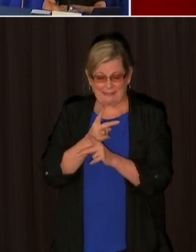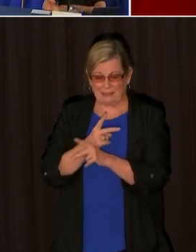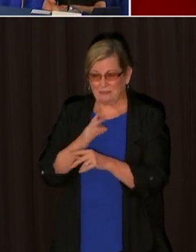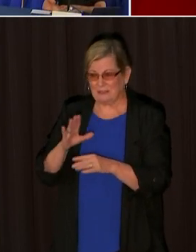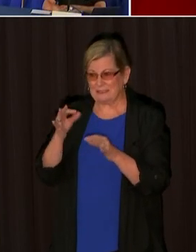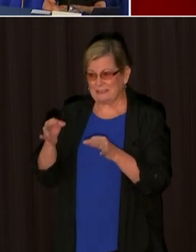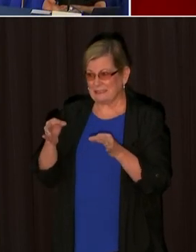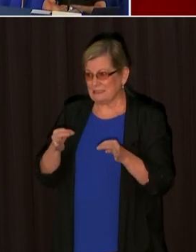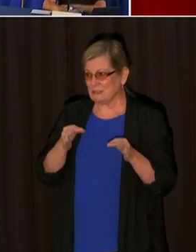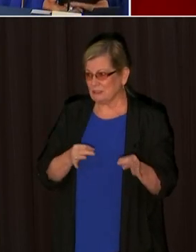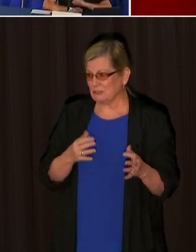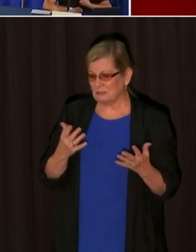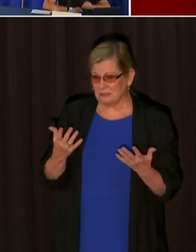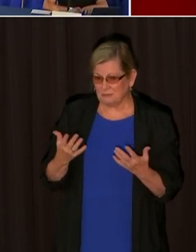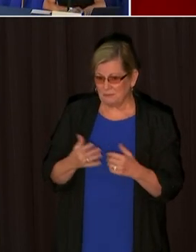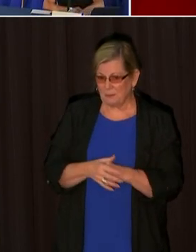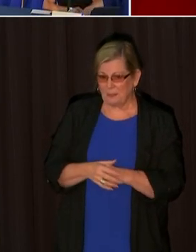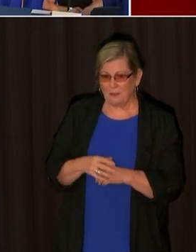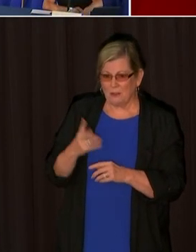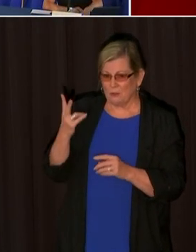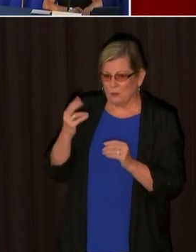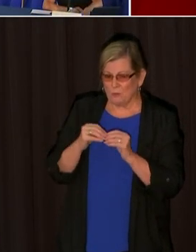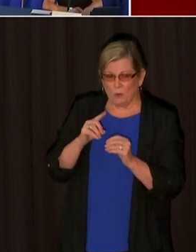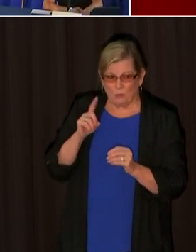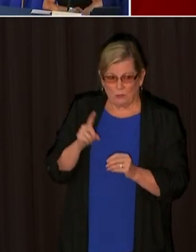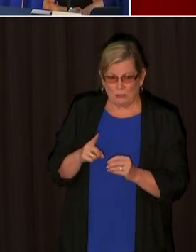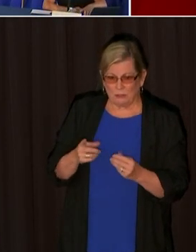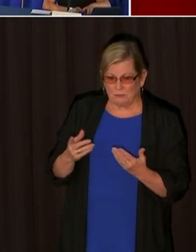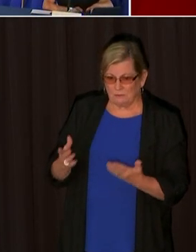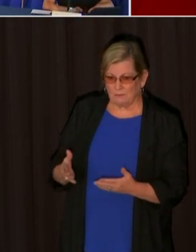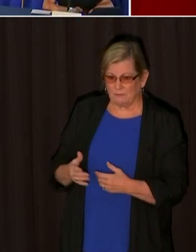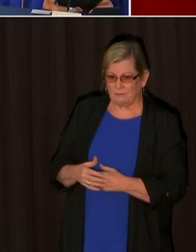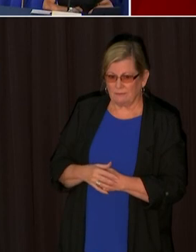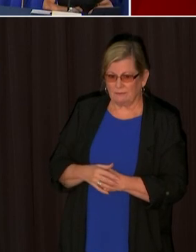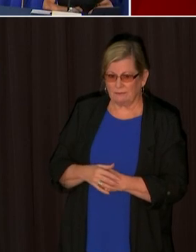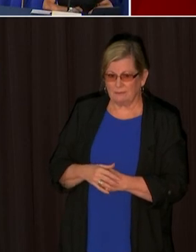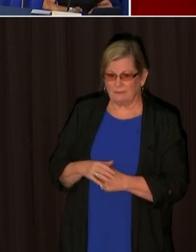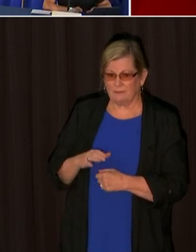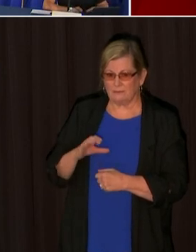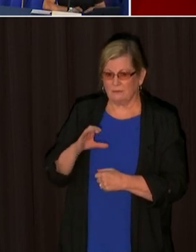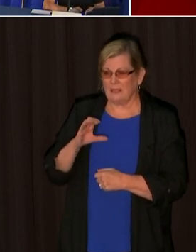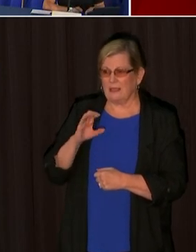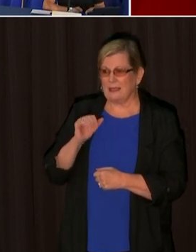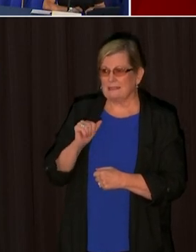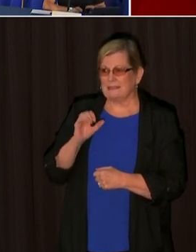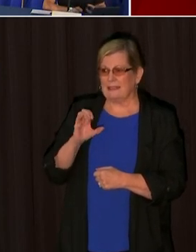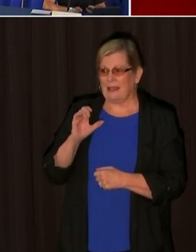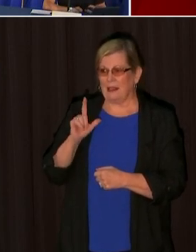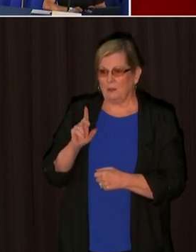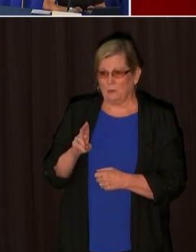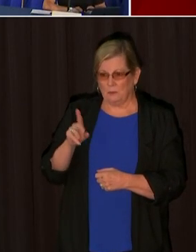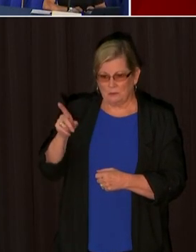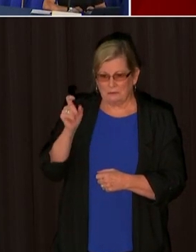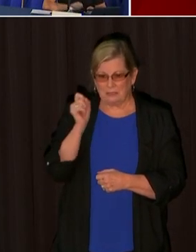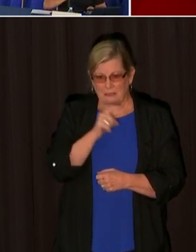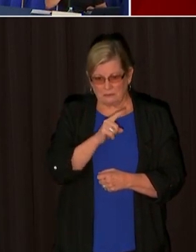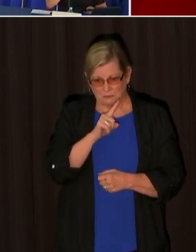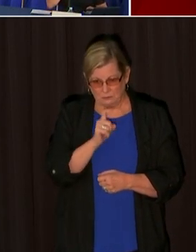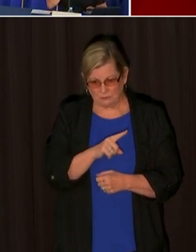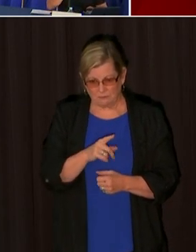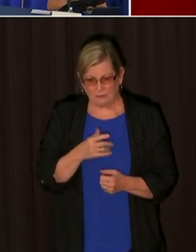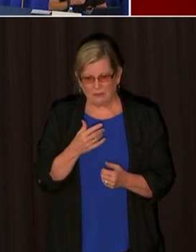Okay, a couple more. Mark? Mayor Bowser, ACLU just released a press release and video from the